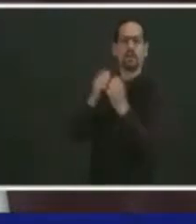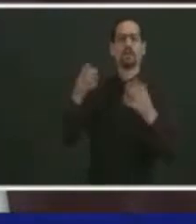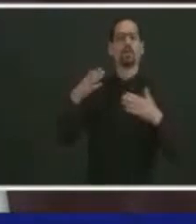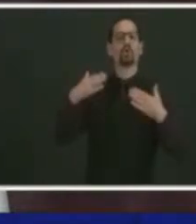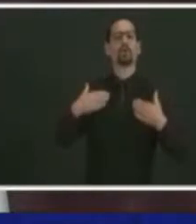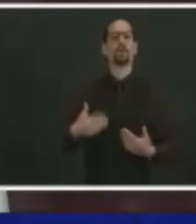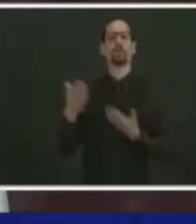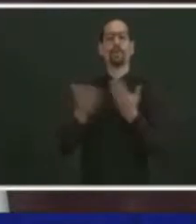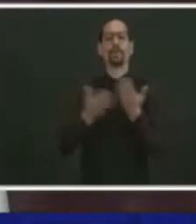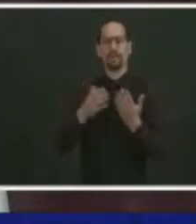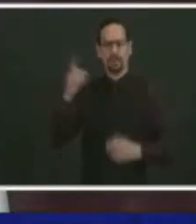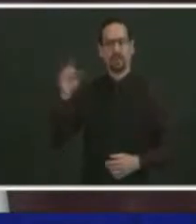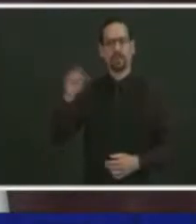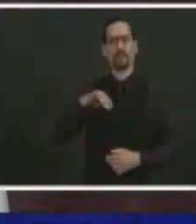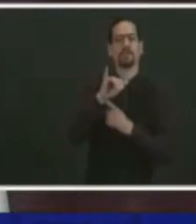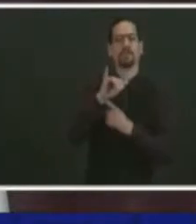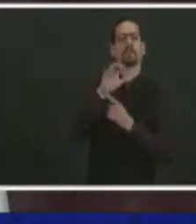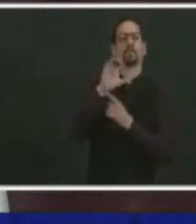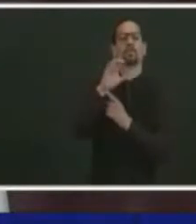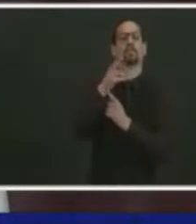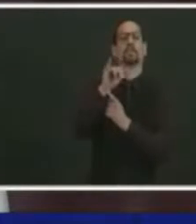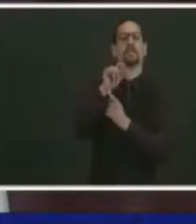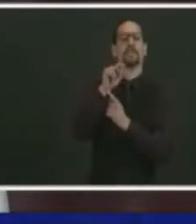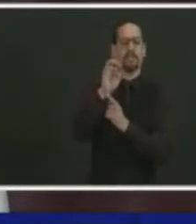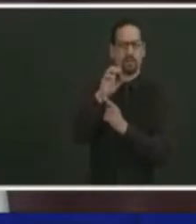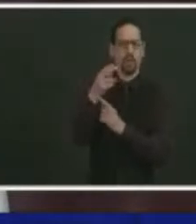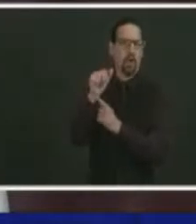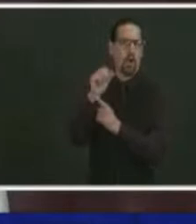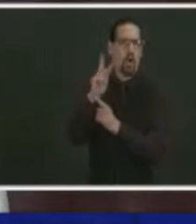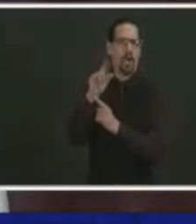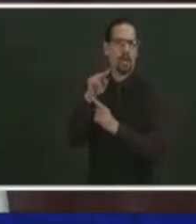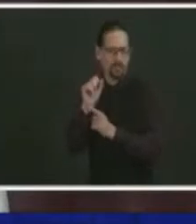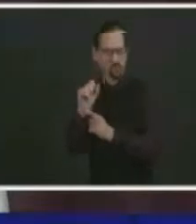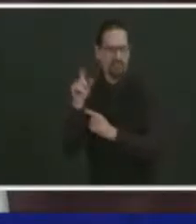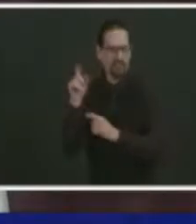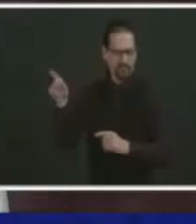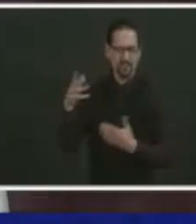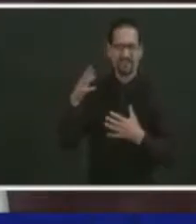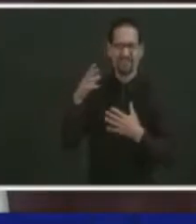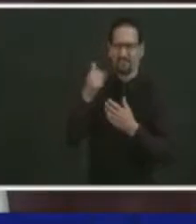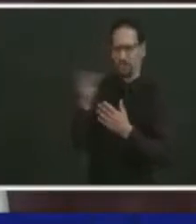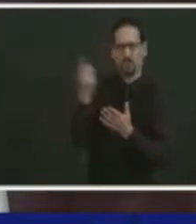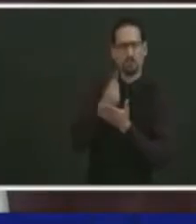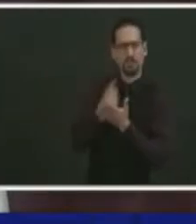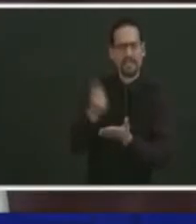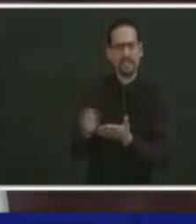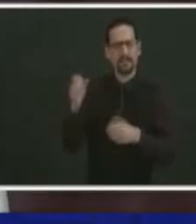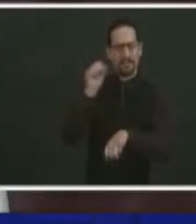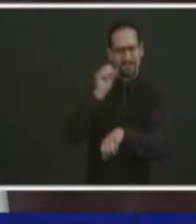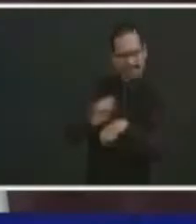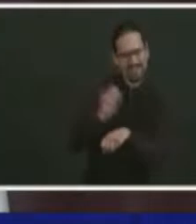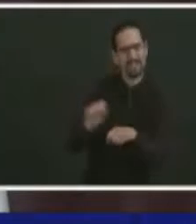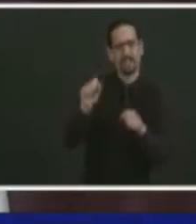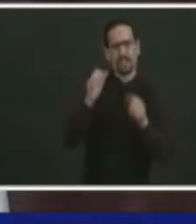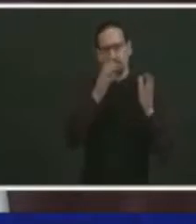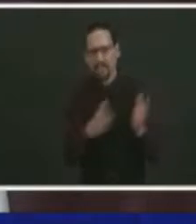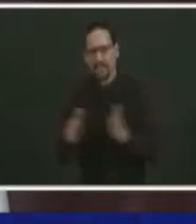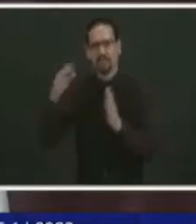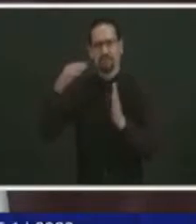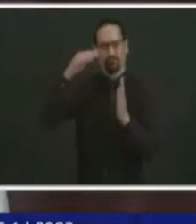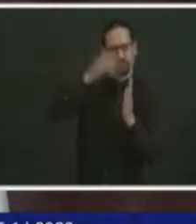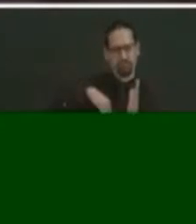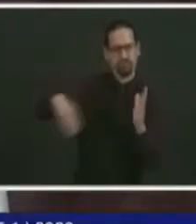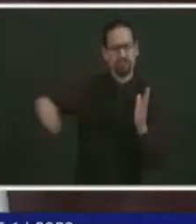the past month and a half to make it so that we could open today and so that we could open safely. So first of all, thank you for your hard